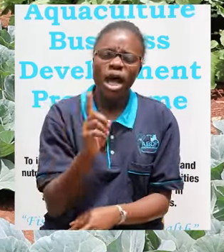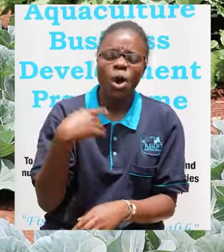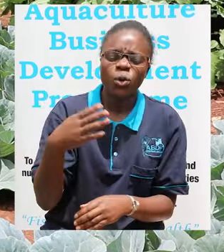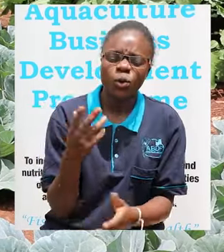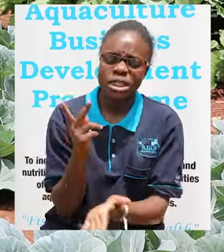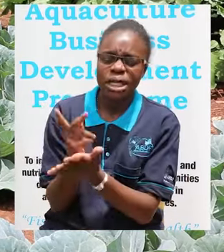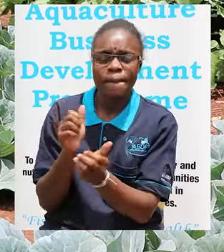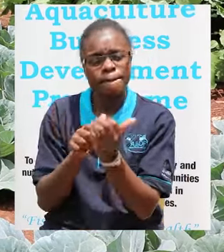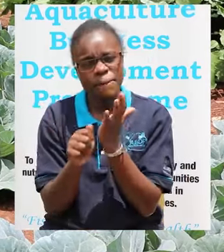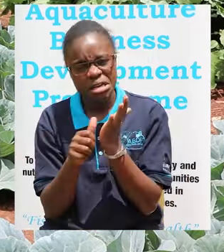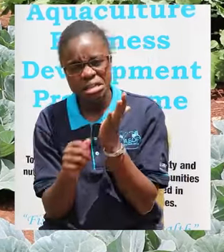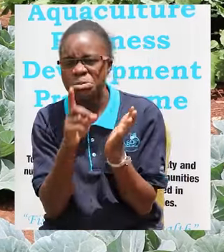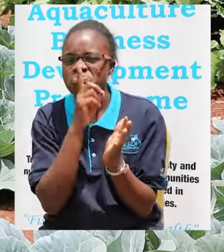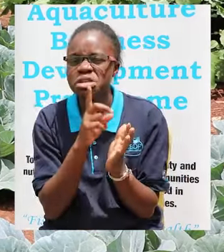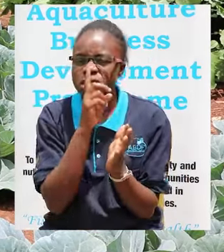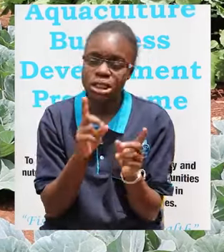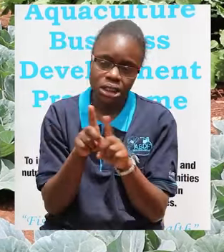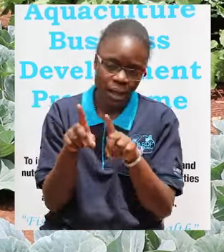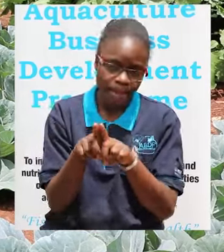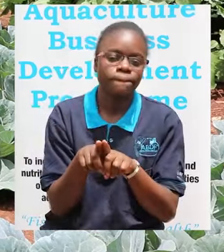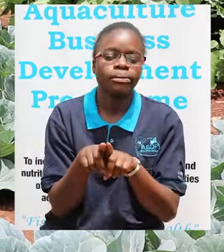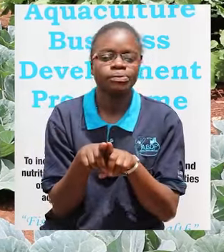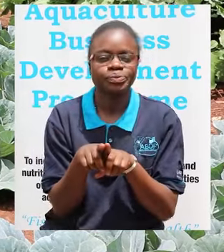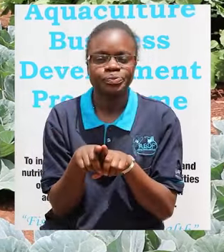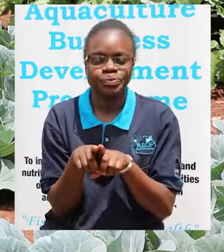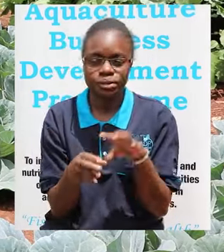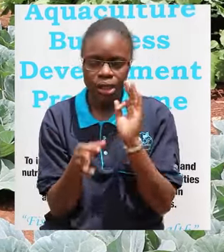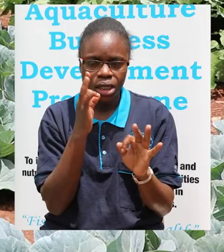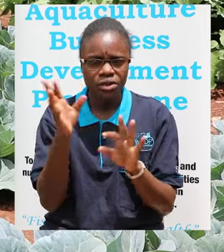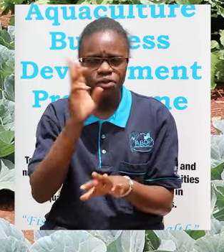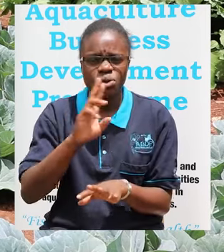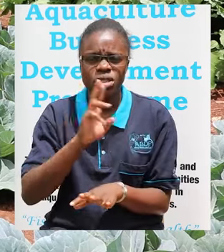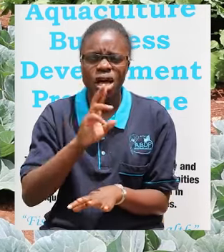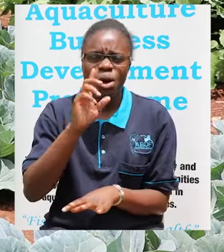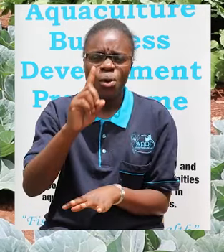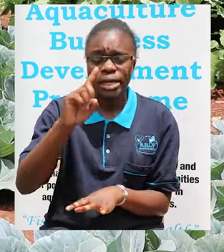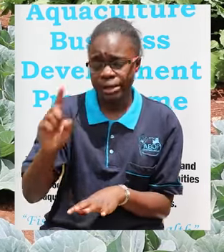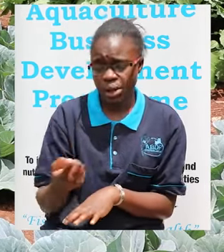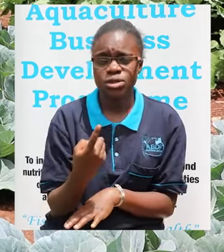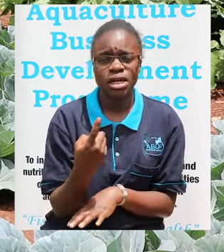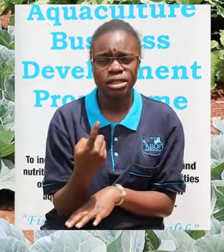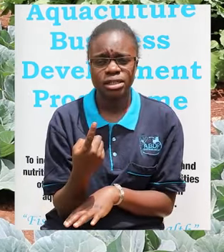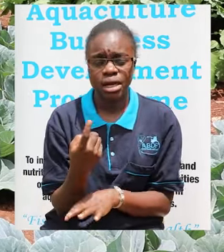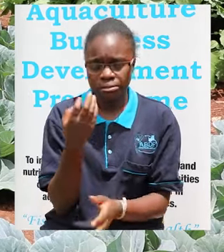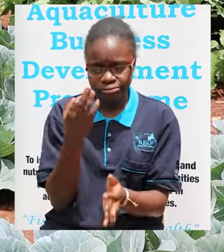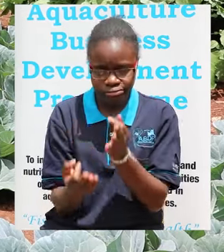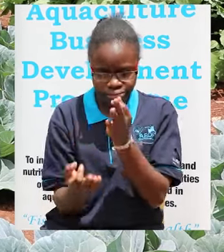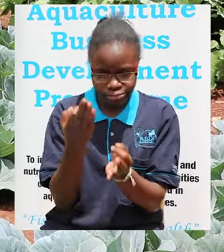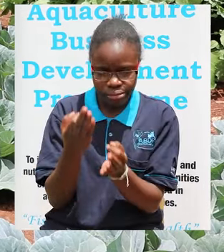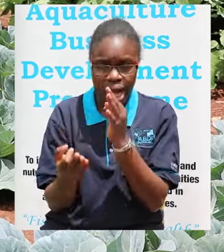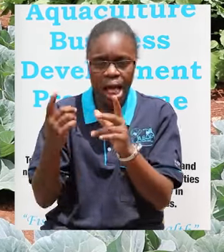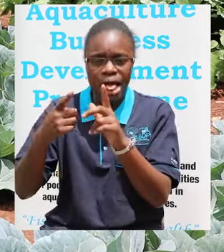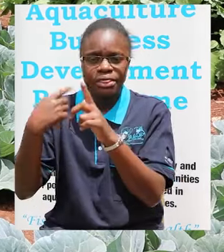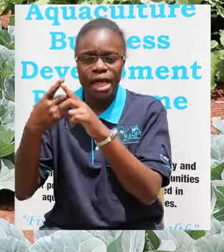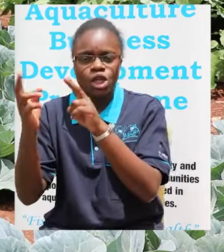homes. So when you are using the polythene, which is a thousand gauge, and the normal sack, you will have to